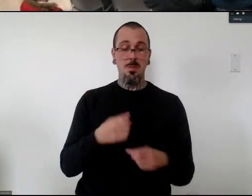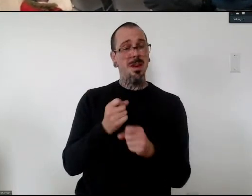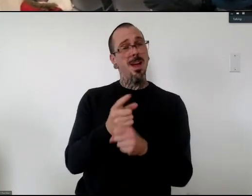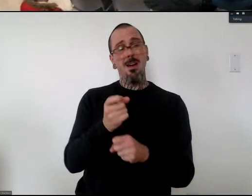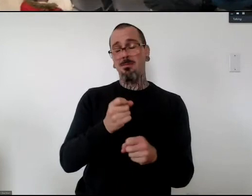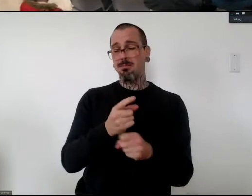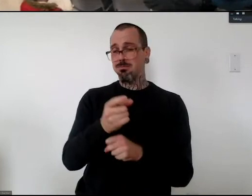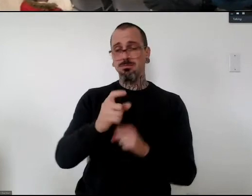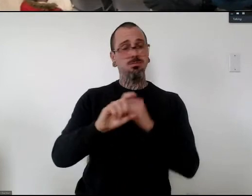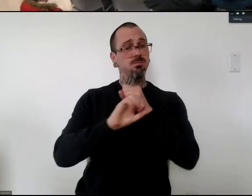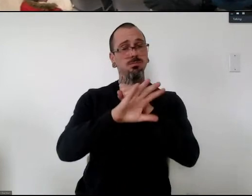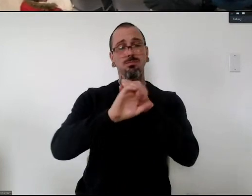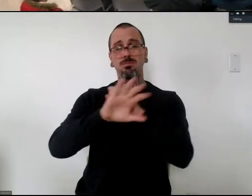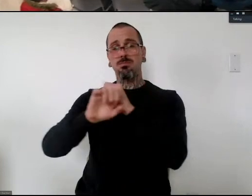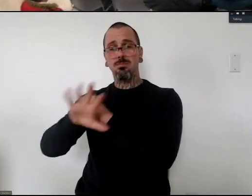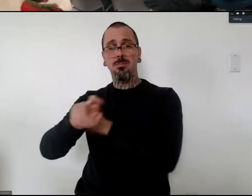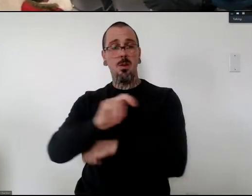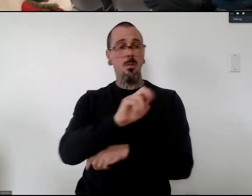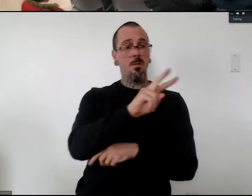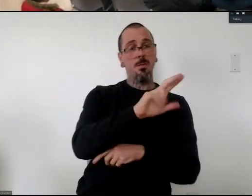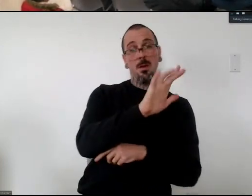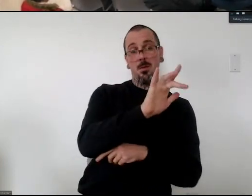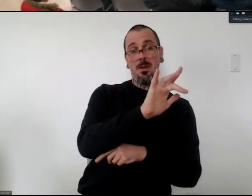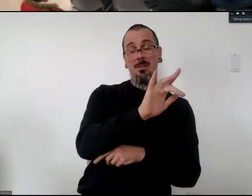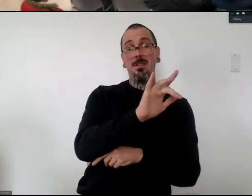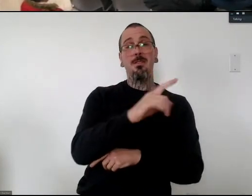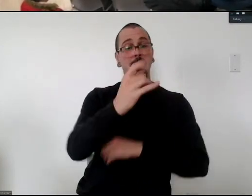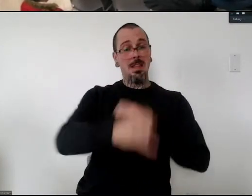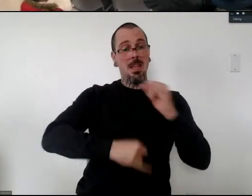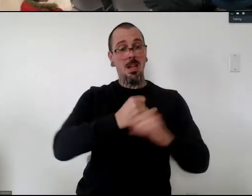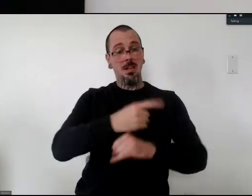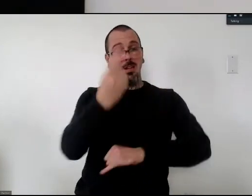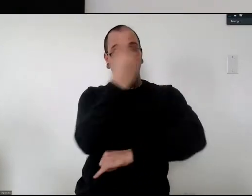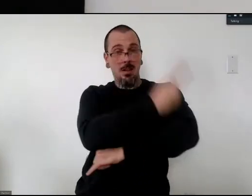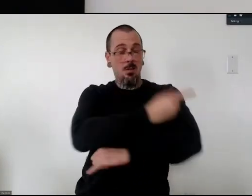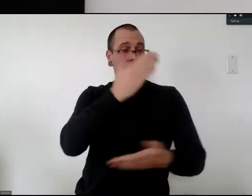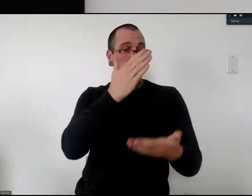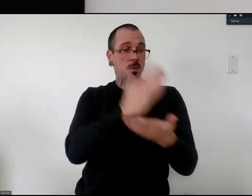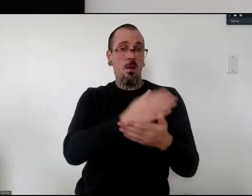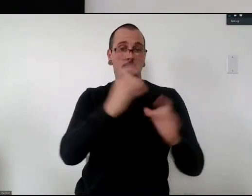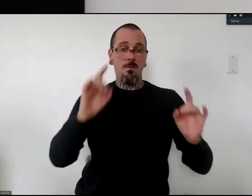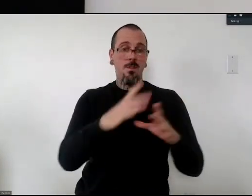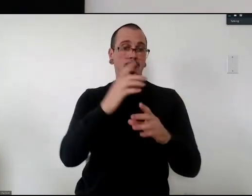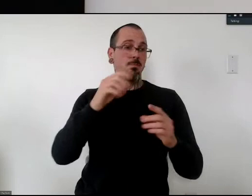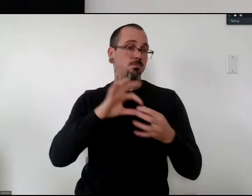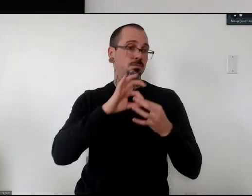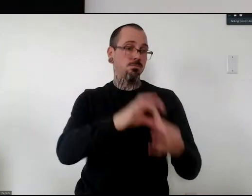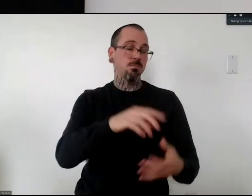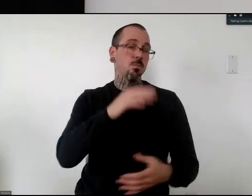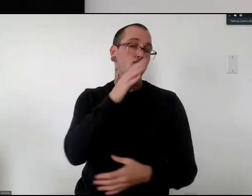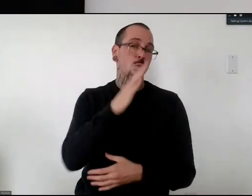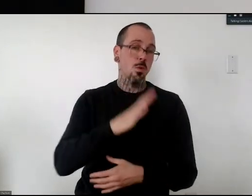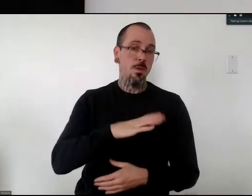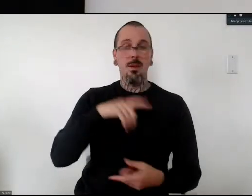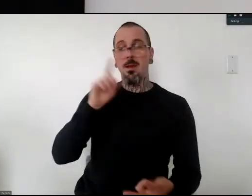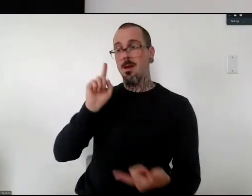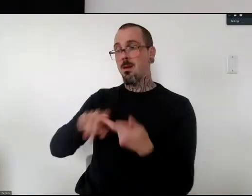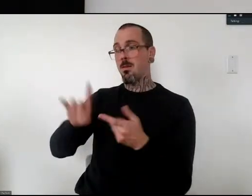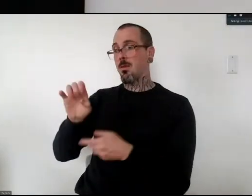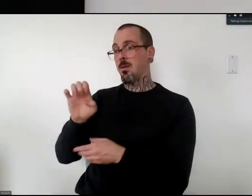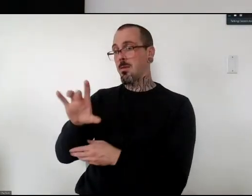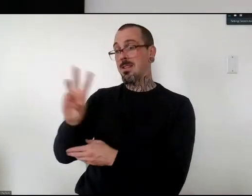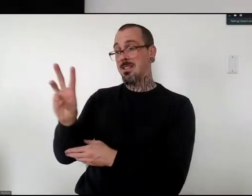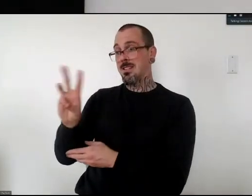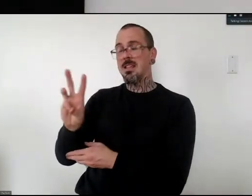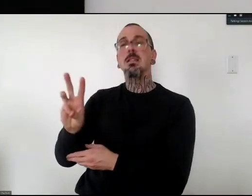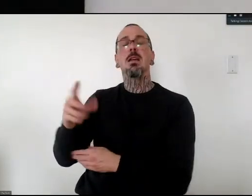25th, International Day for the Elimination of Violence Against Women, through to December 6th, National Day of Remembrance and Action